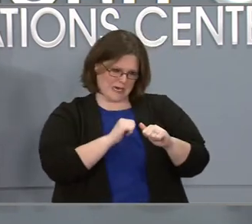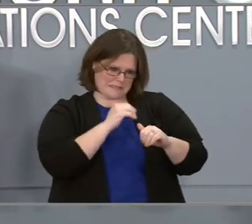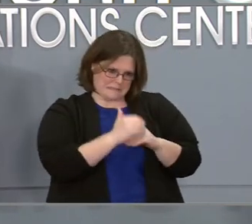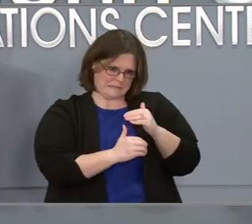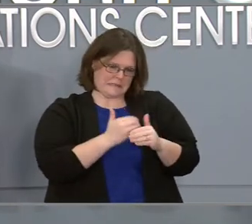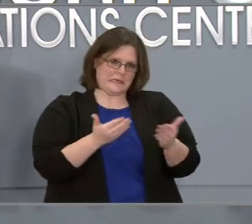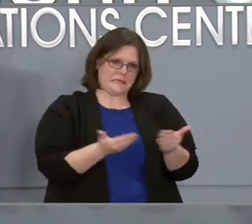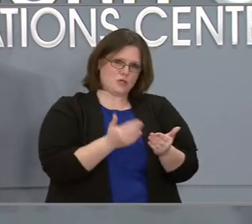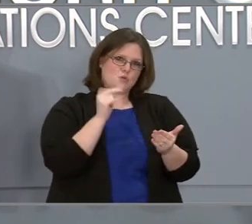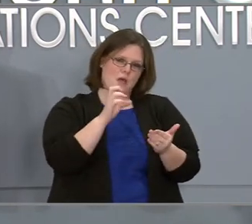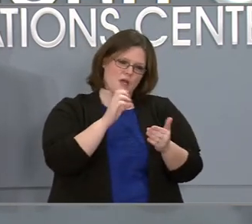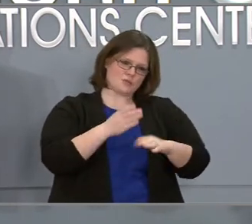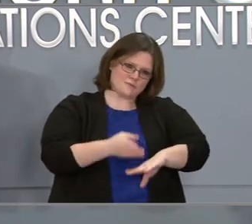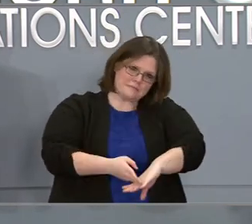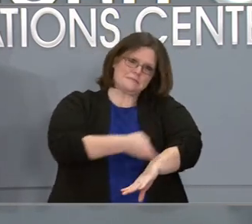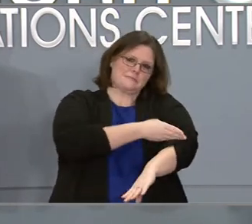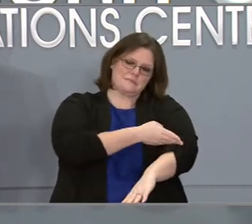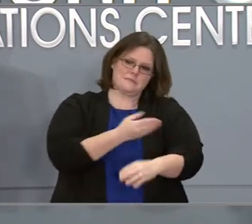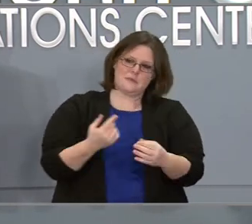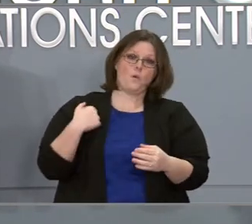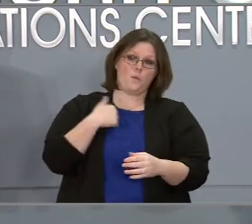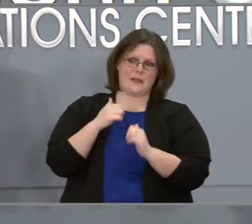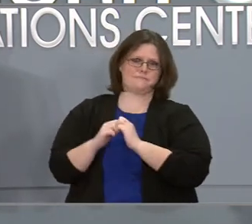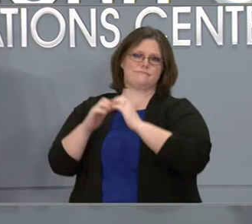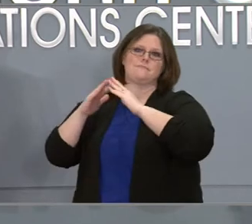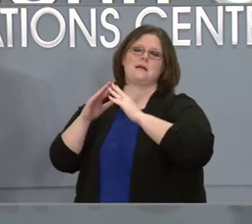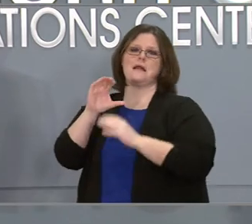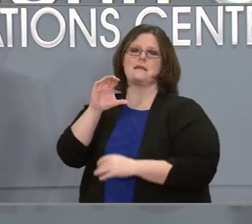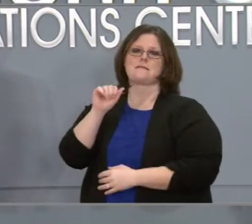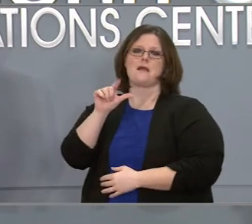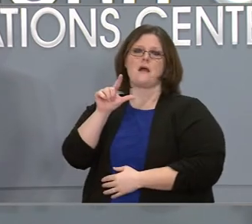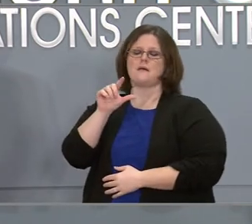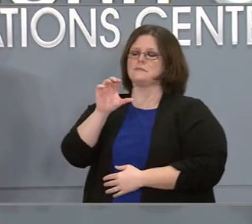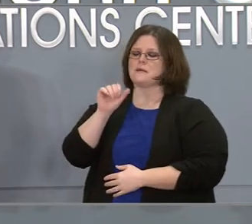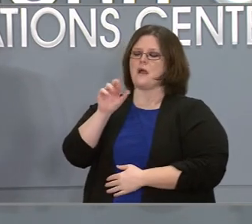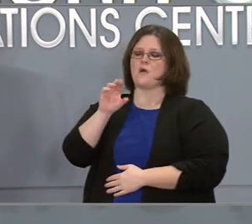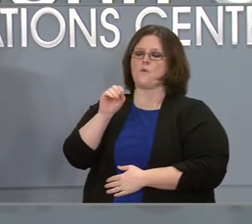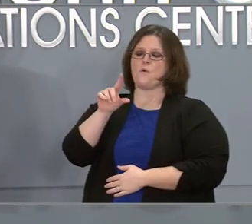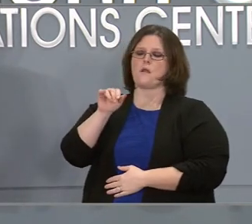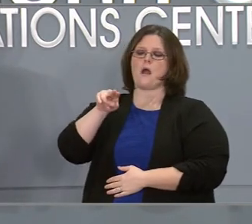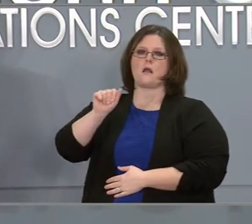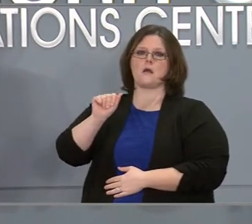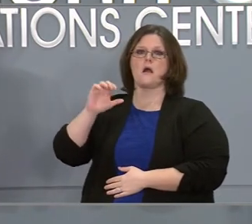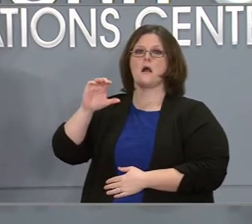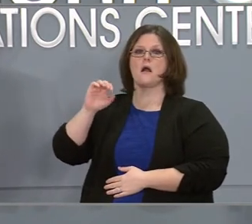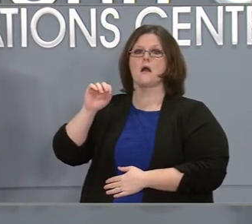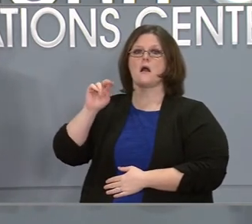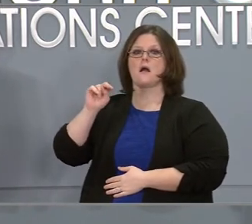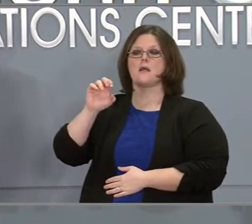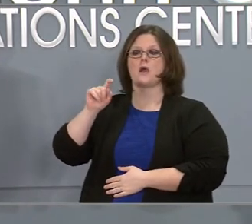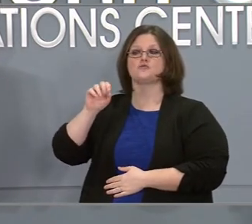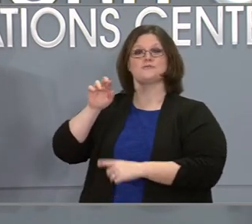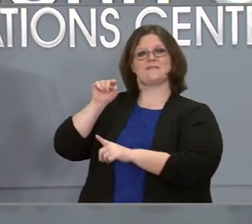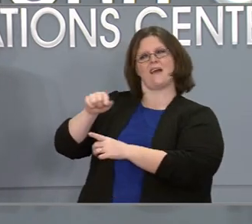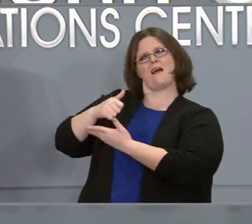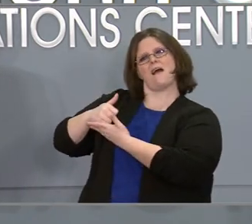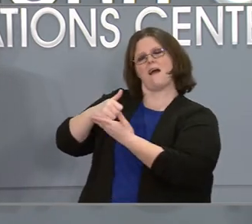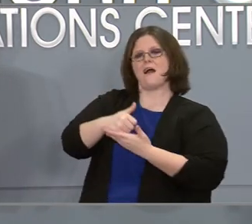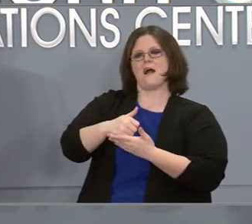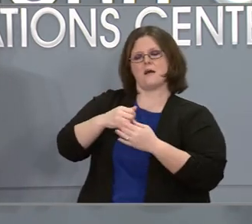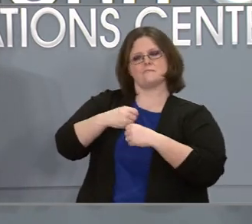chain issues. We just opened the Carolina Connector. We're doing everything we can to try to mitigate